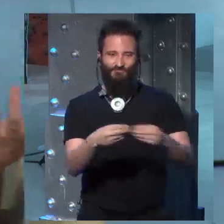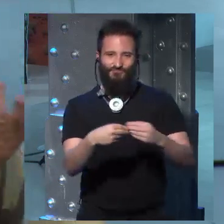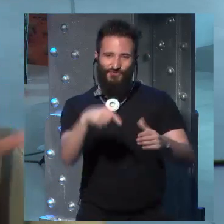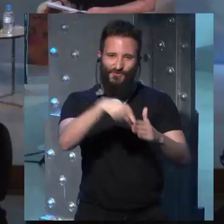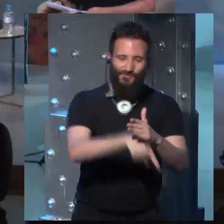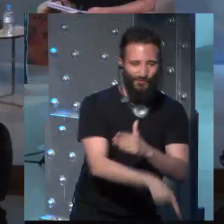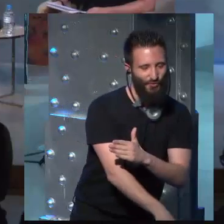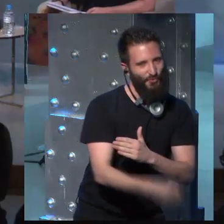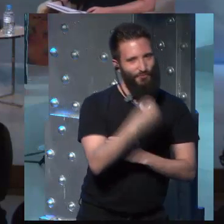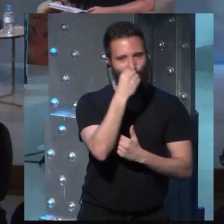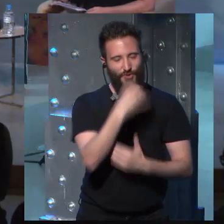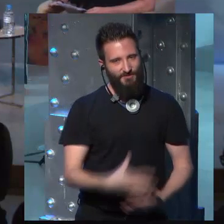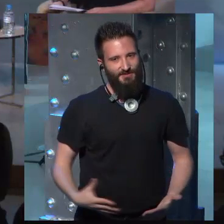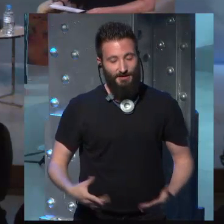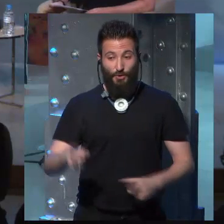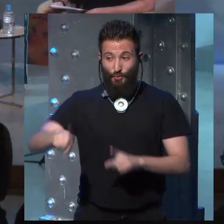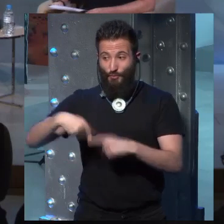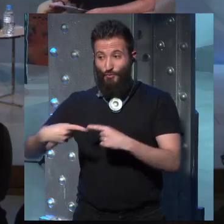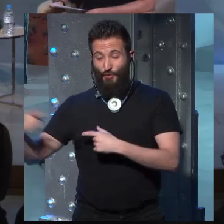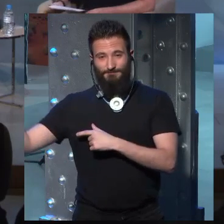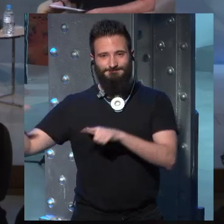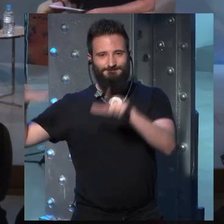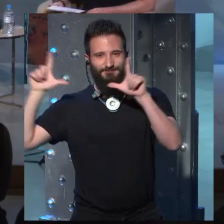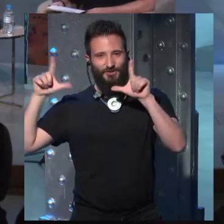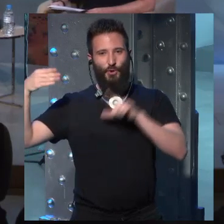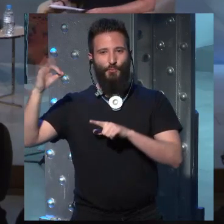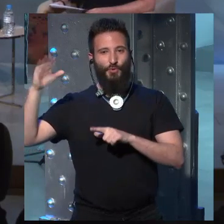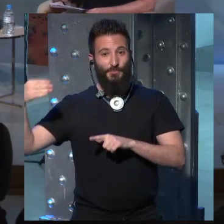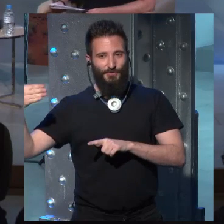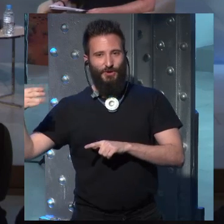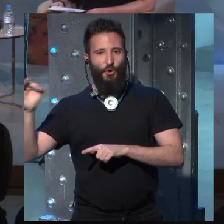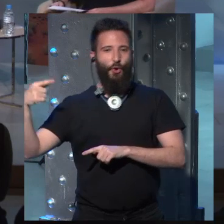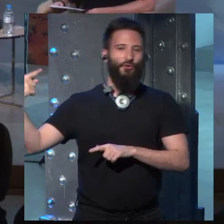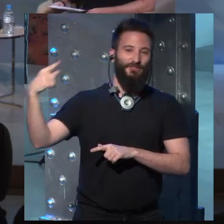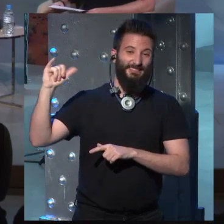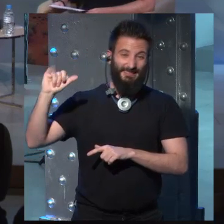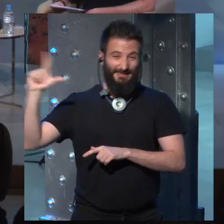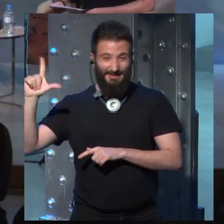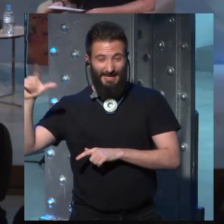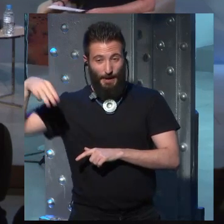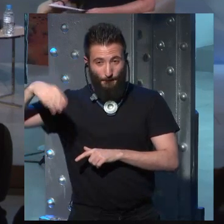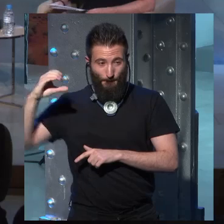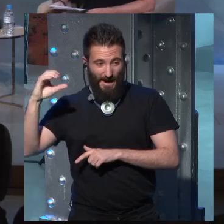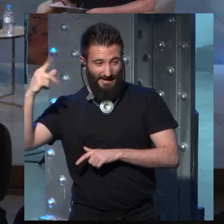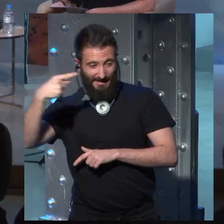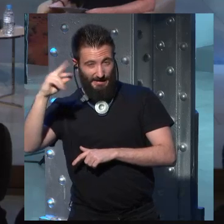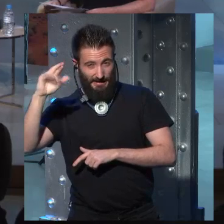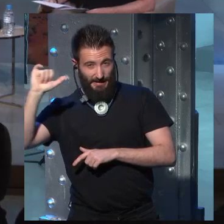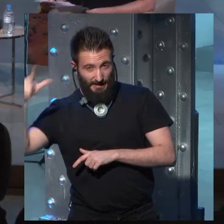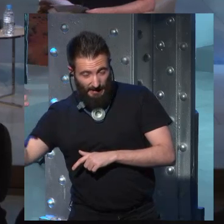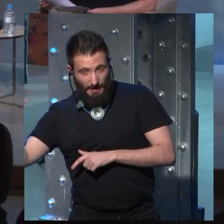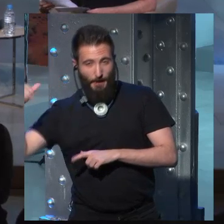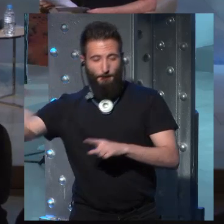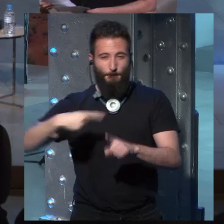Bob make this Jimmy McGill character with the writers and the directors, that suddenly you had empathy and compassion for